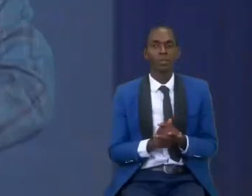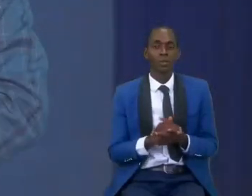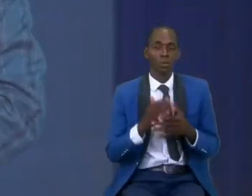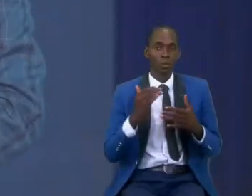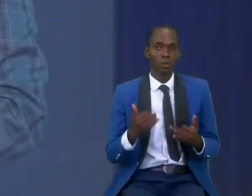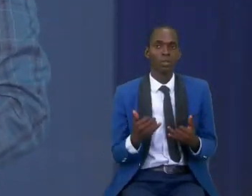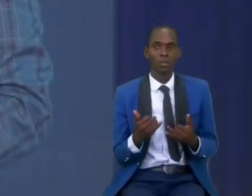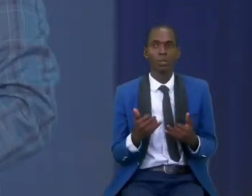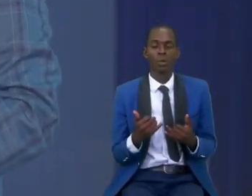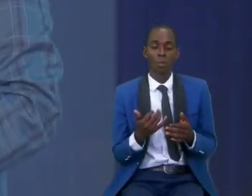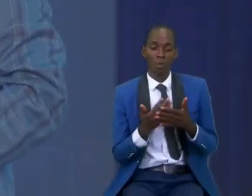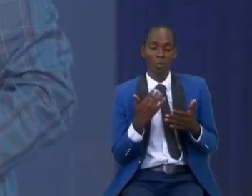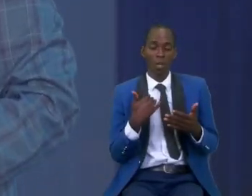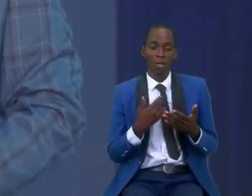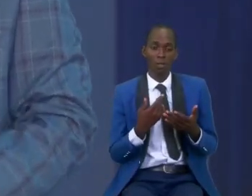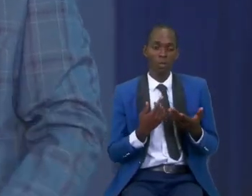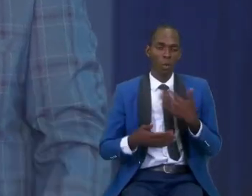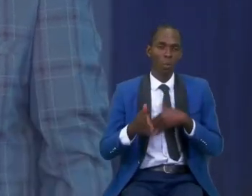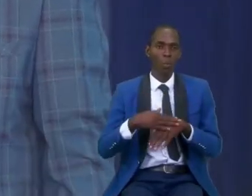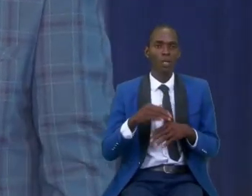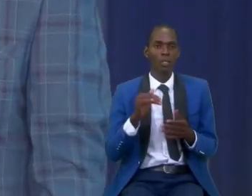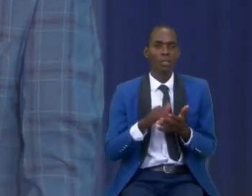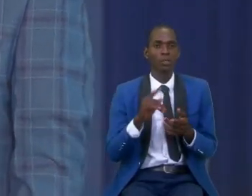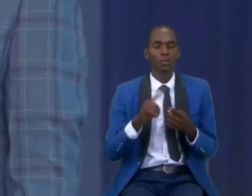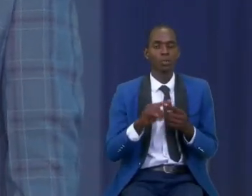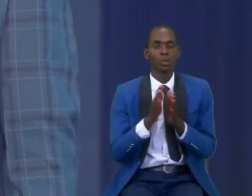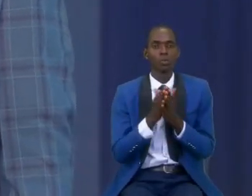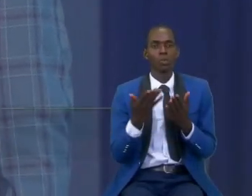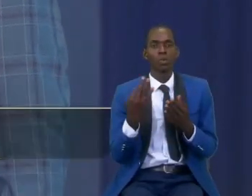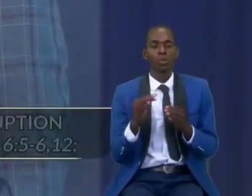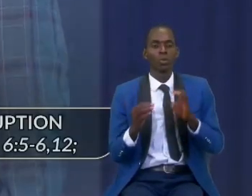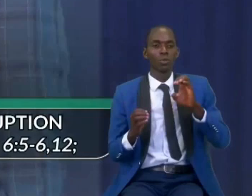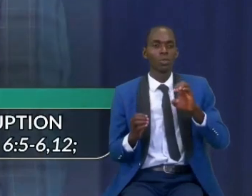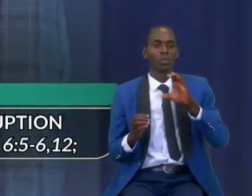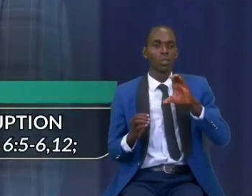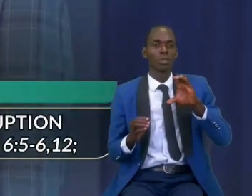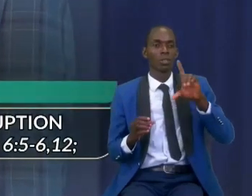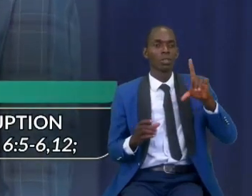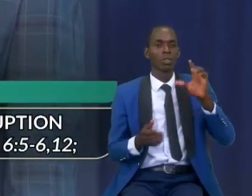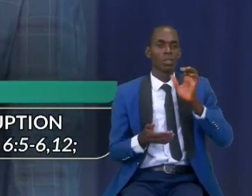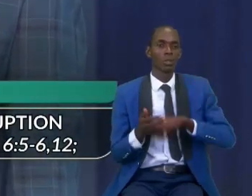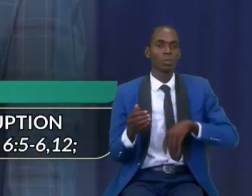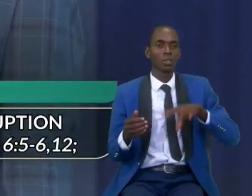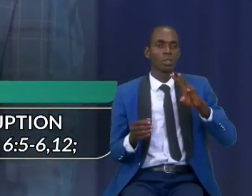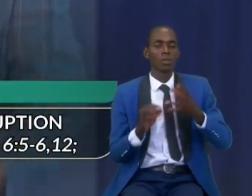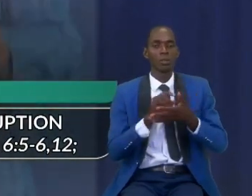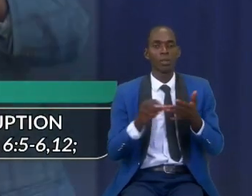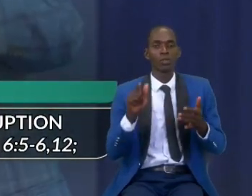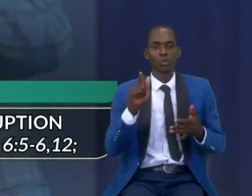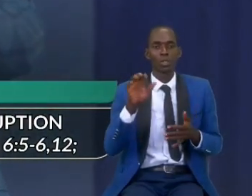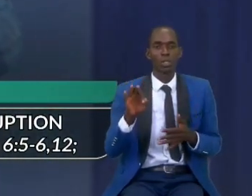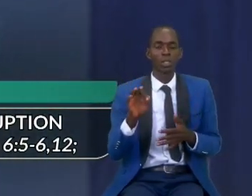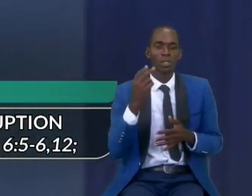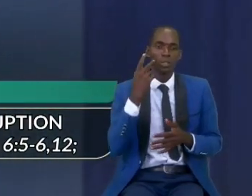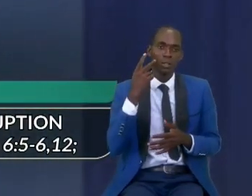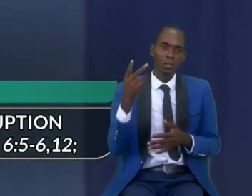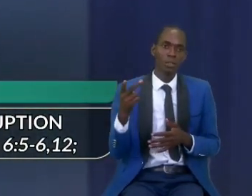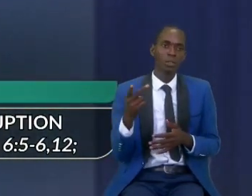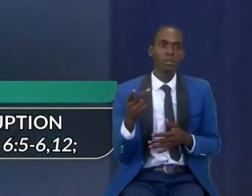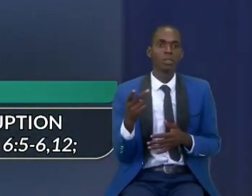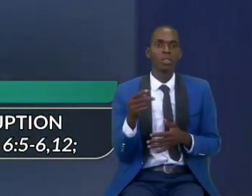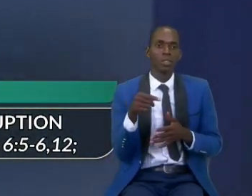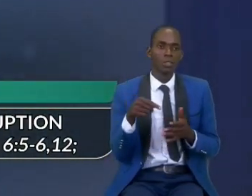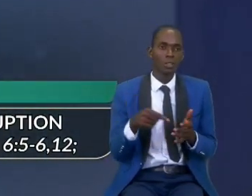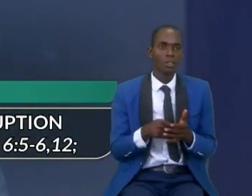chapter 7, verse 29. Lo, this only have I found, that God